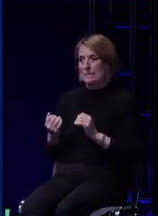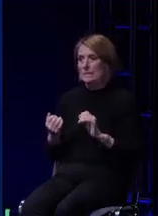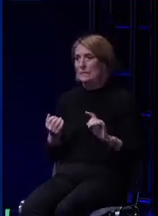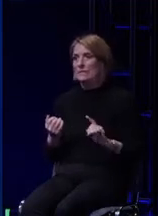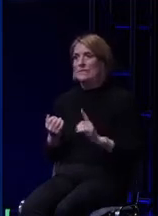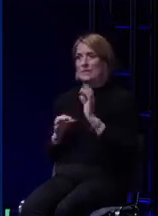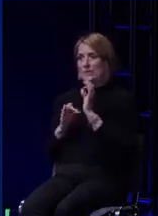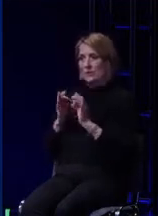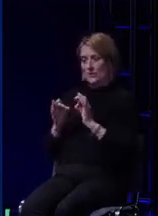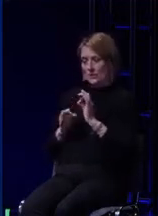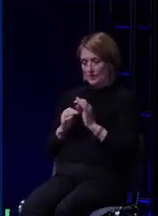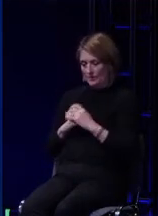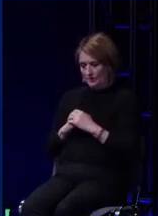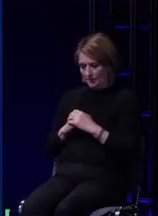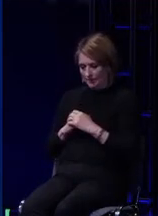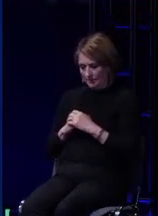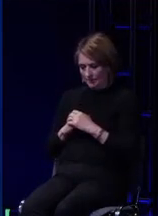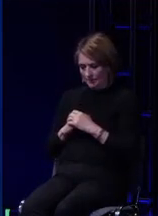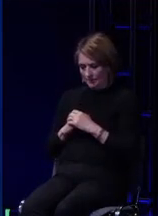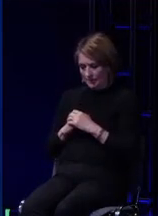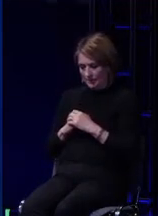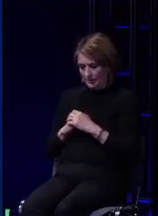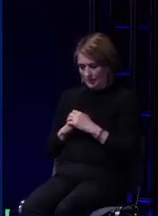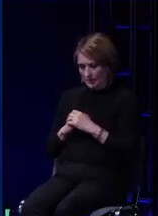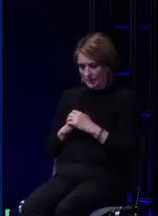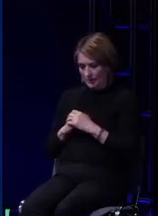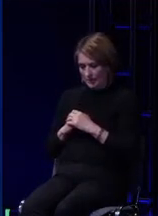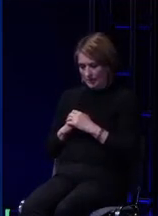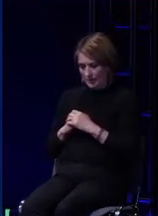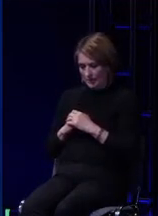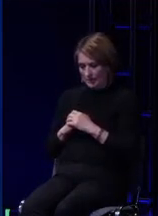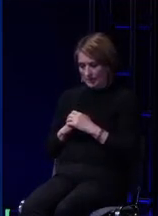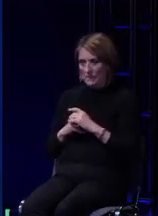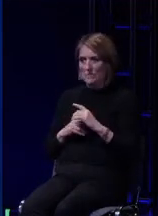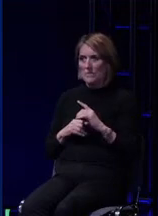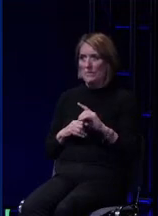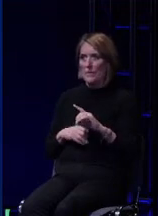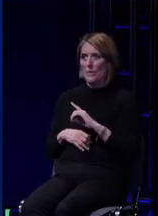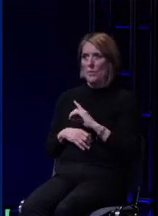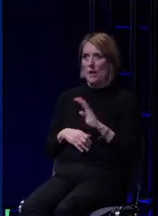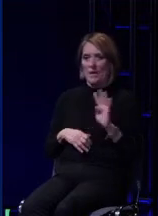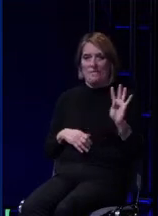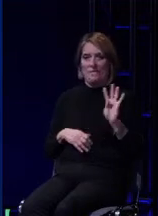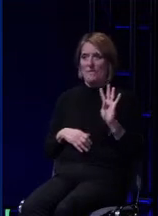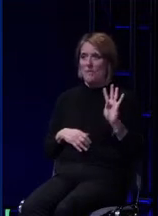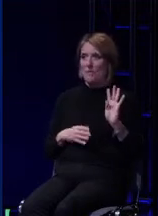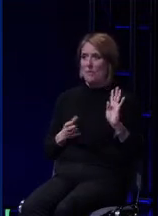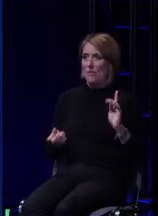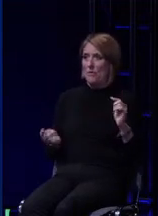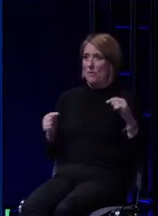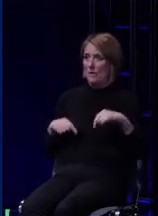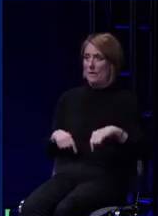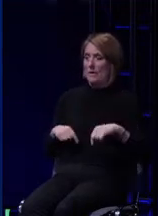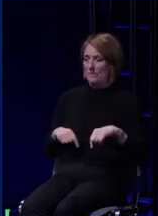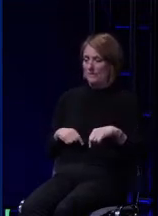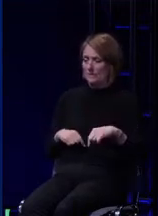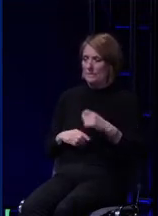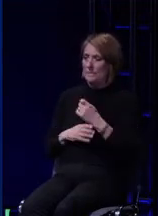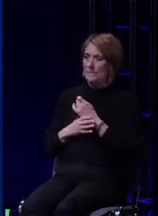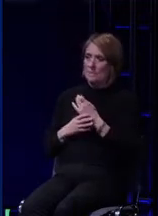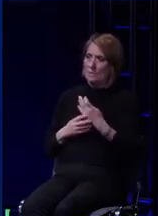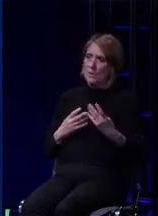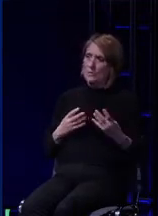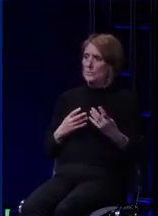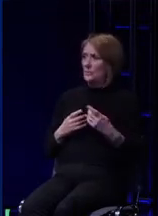first question. And one of the reasons I brought these four men together is that, in my opinion, most of